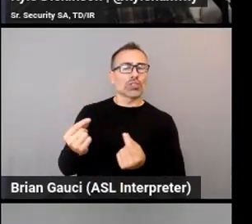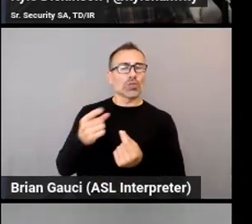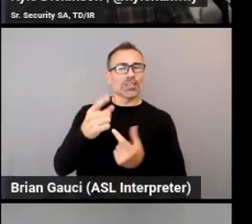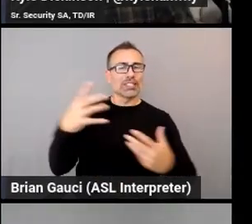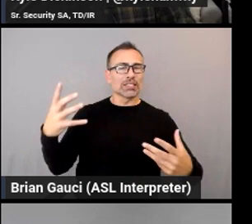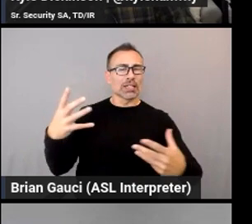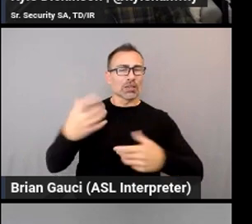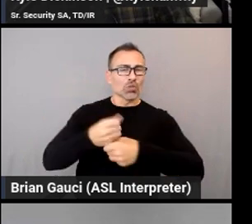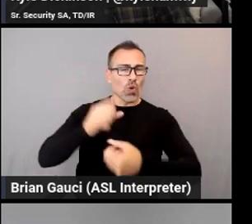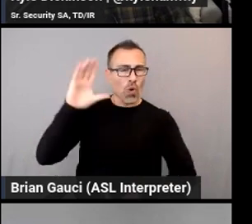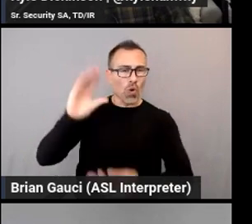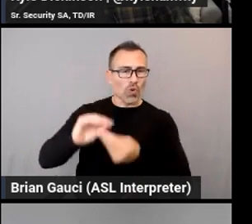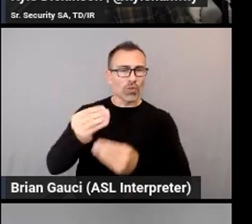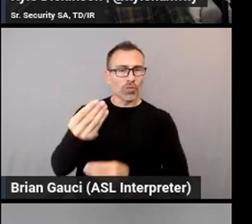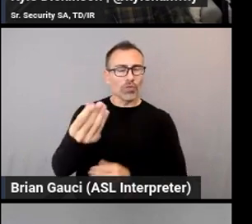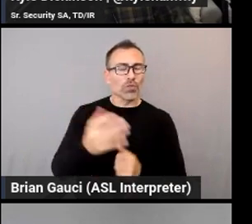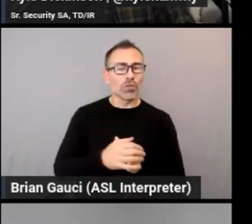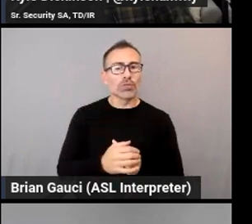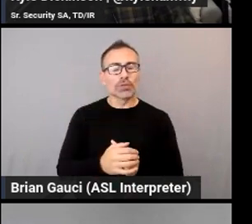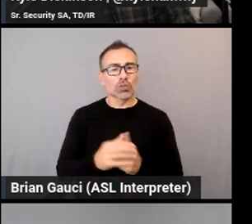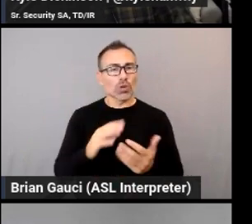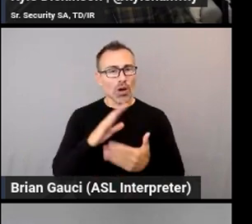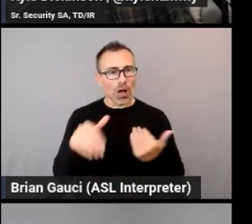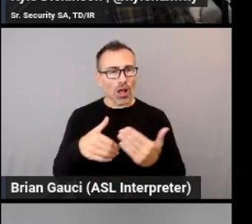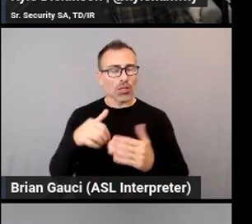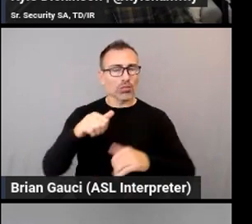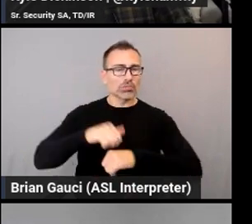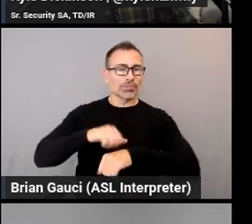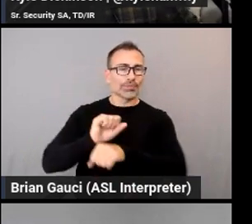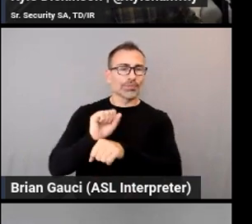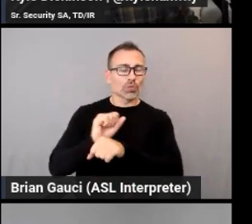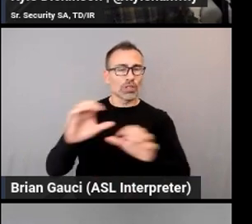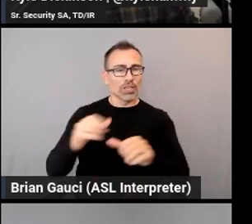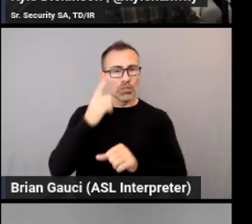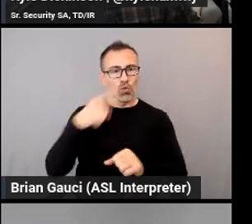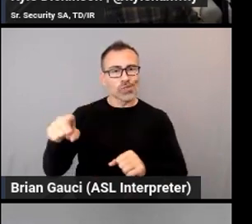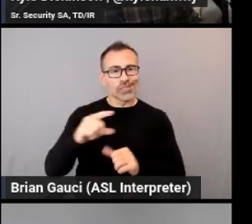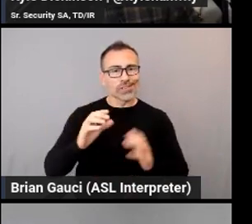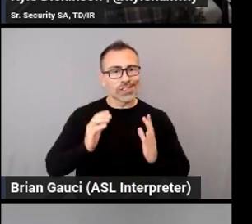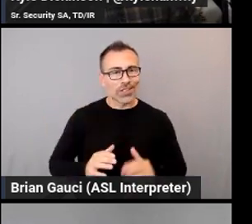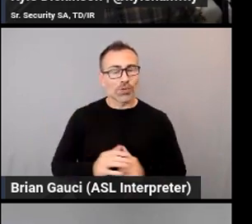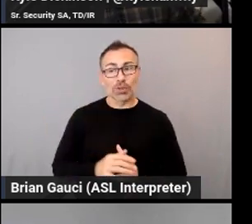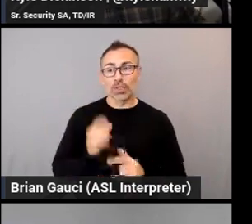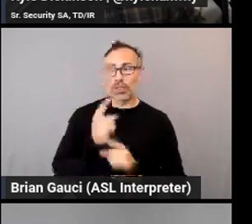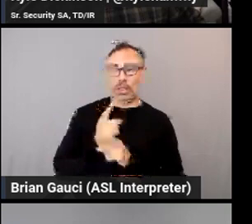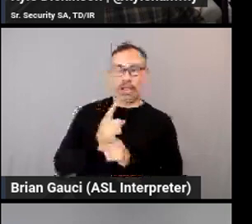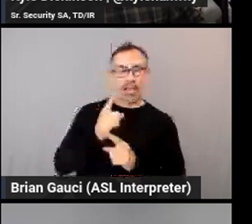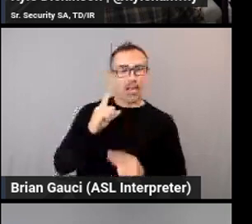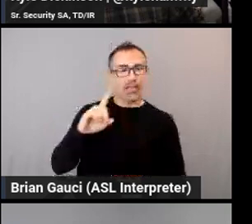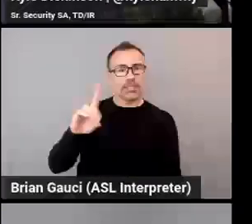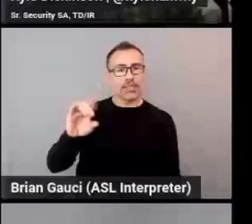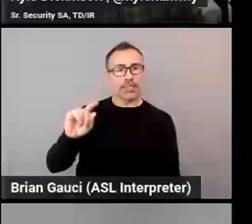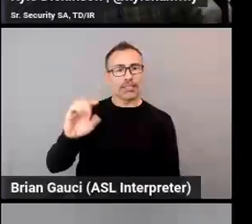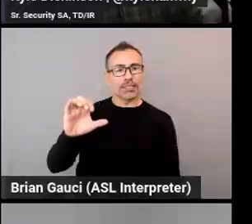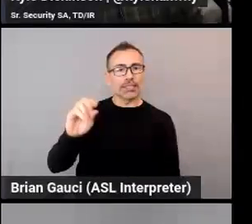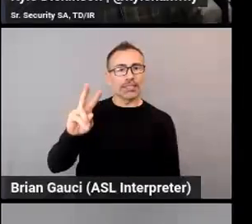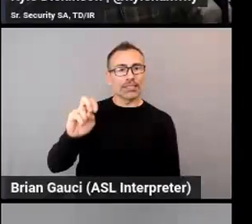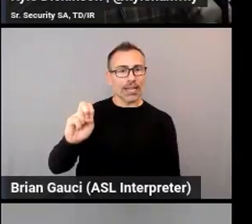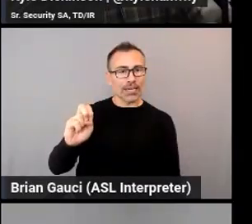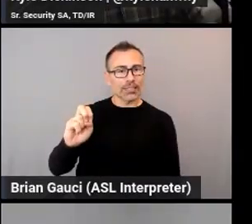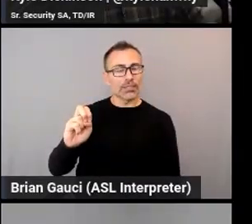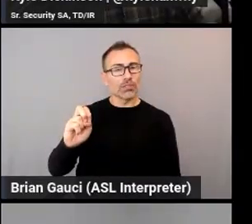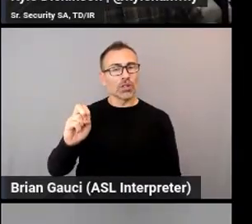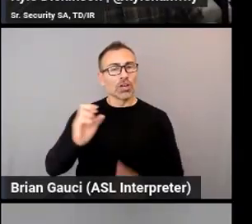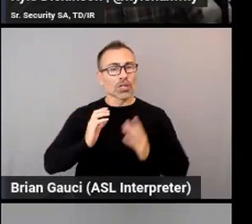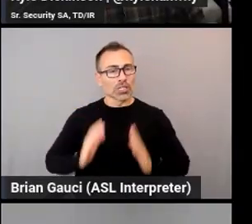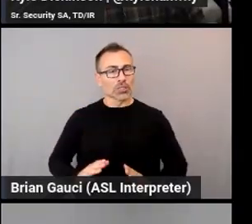undifferentiated heavy lifting that finding groups does for customers. So as a detective customer, finding groups, automatically will ingest all your guard duty findings. And it at a high